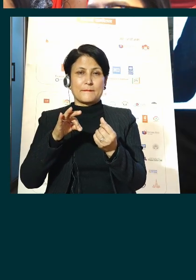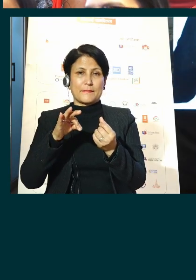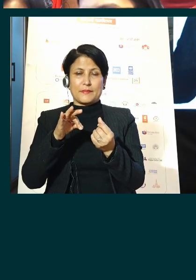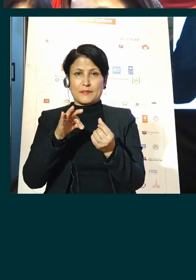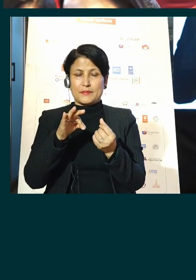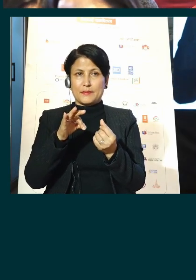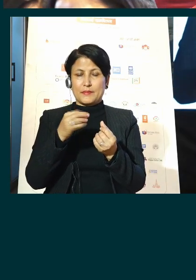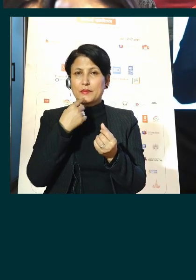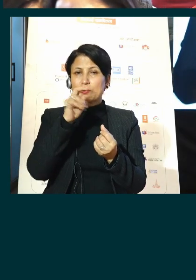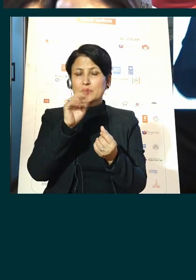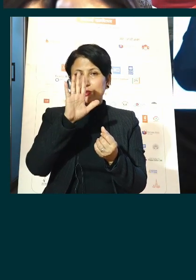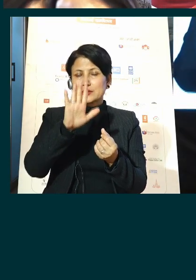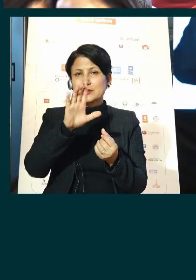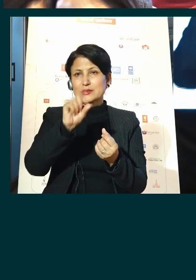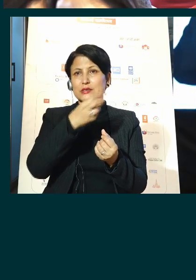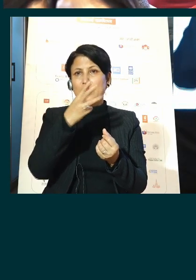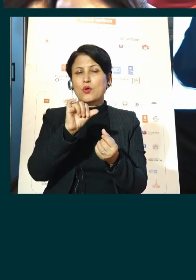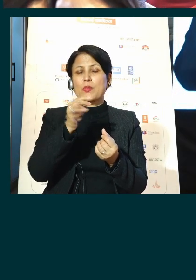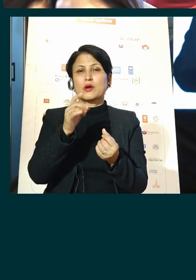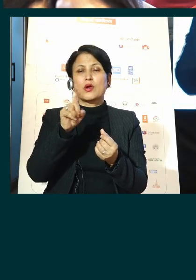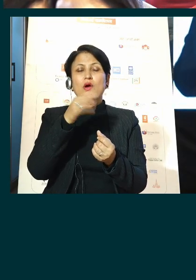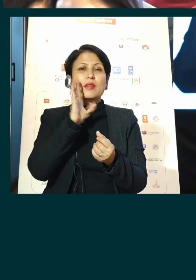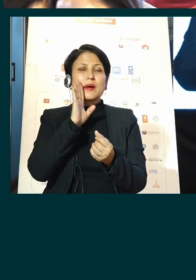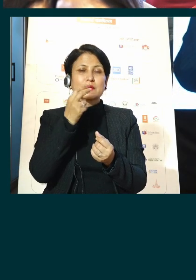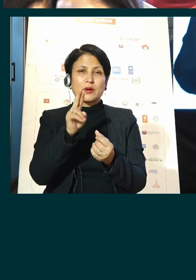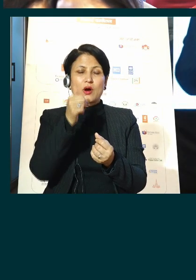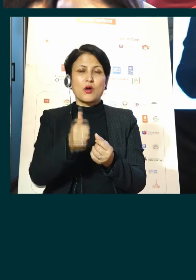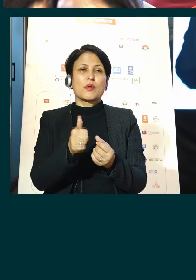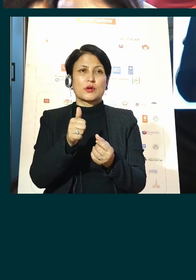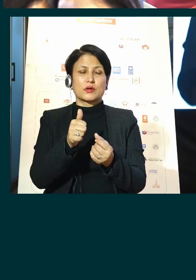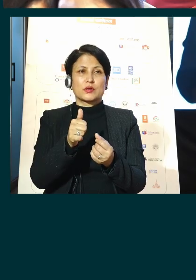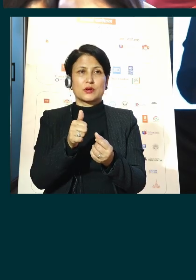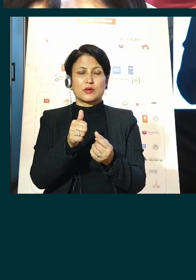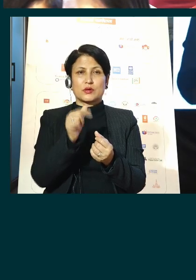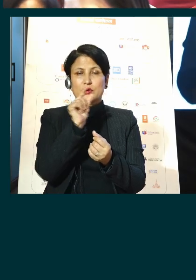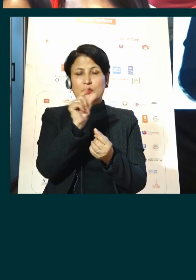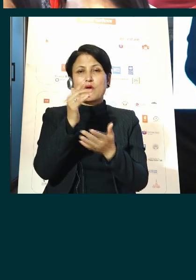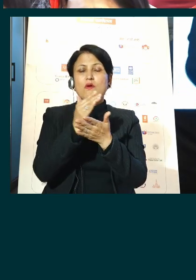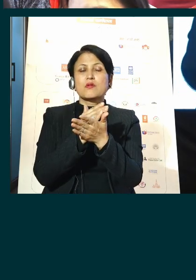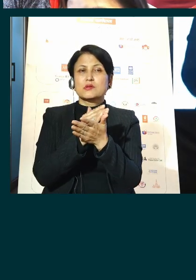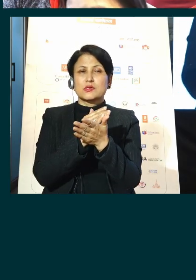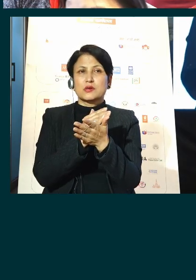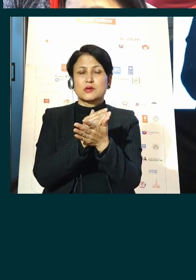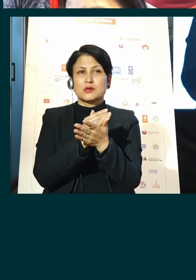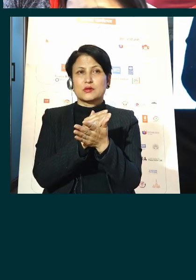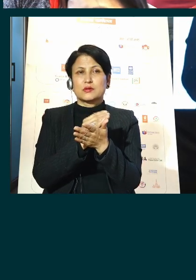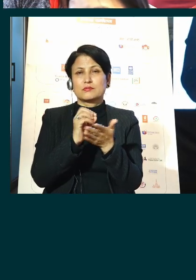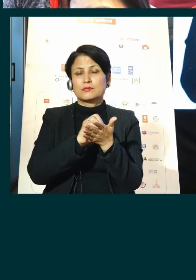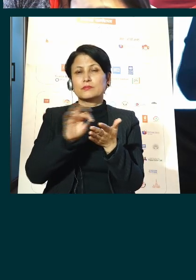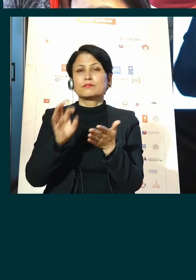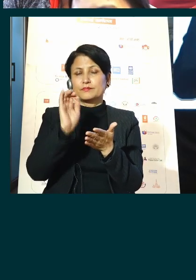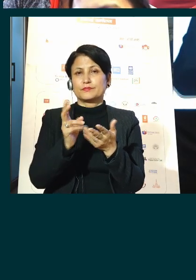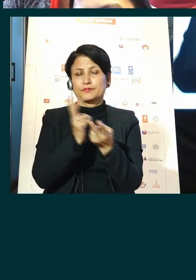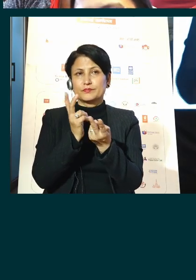it. We should perhaps be using dignified menstruation rather than using the word chaupadi. So